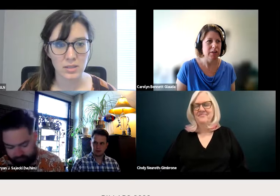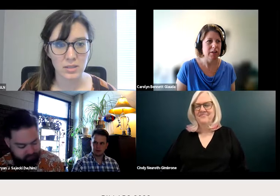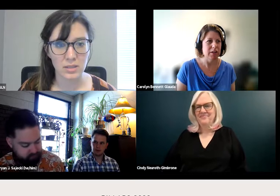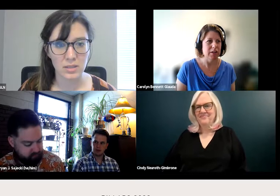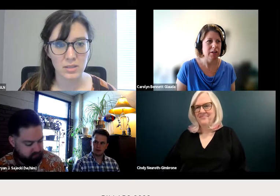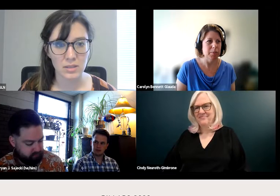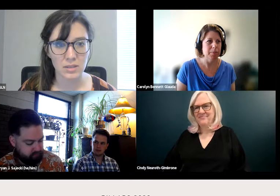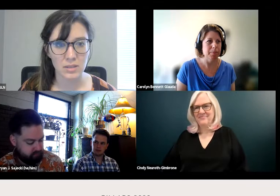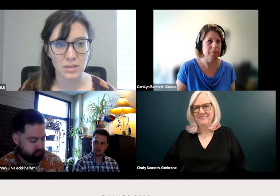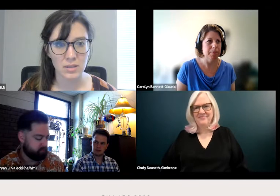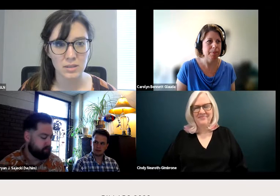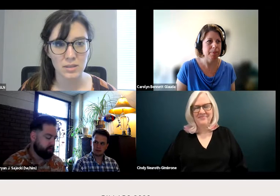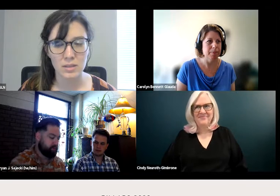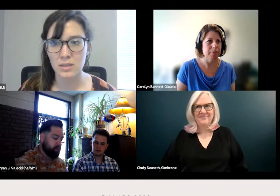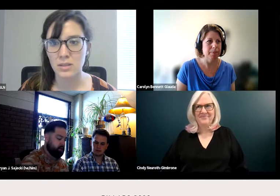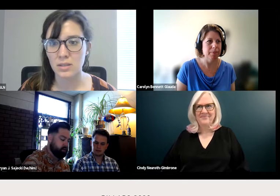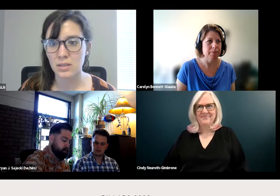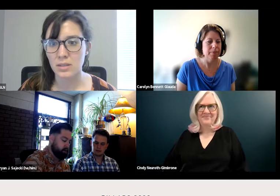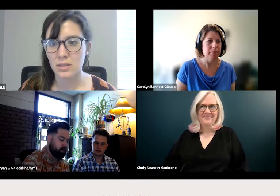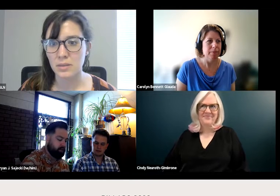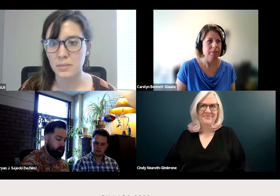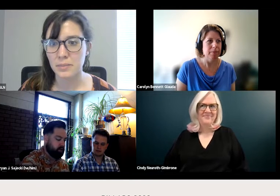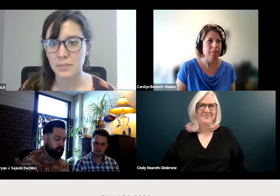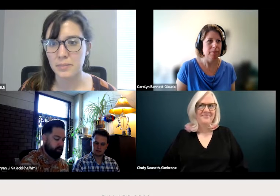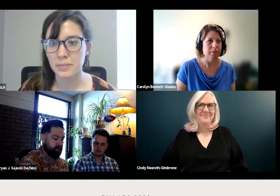All right. All